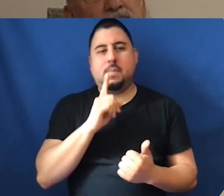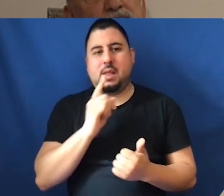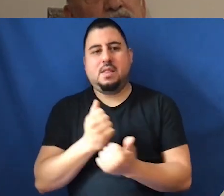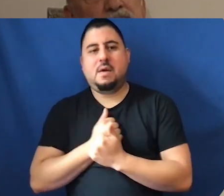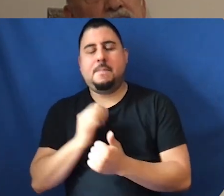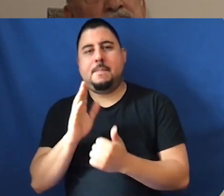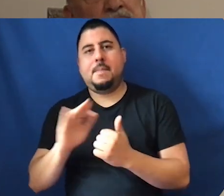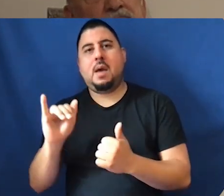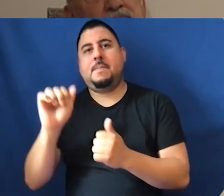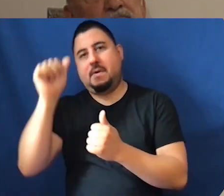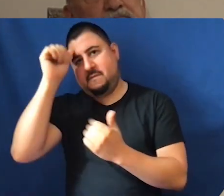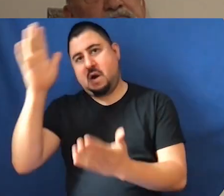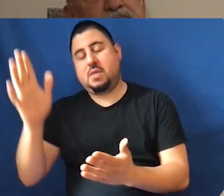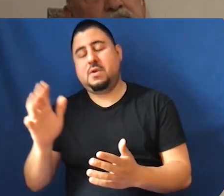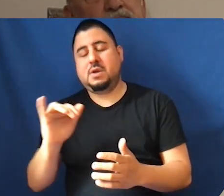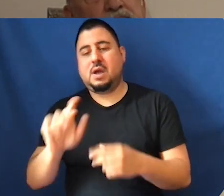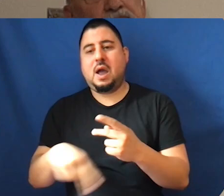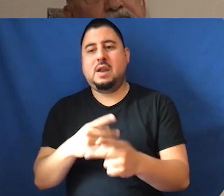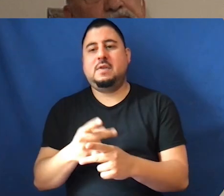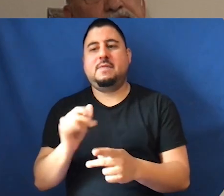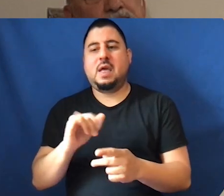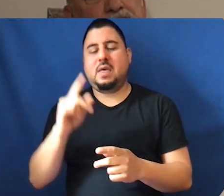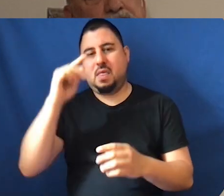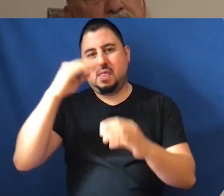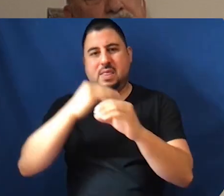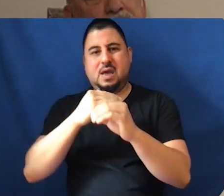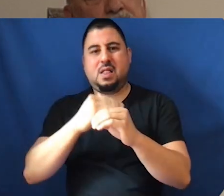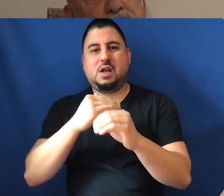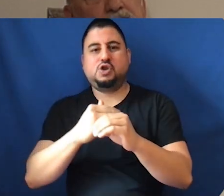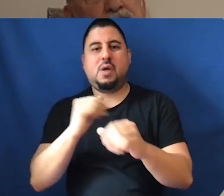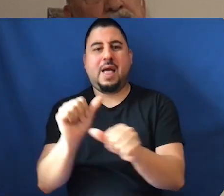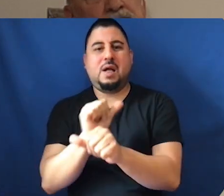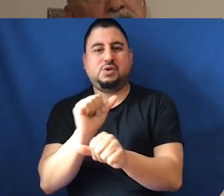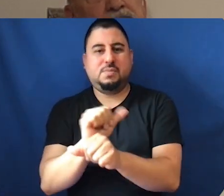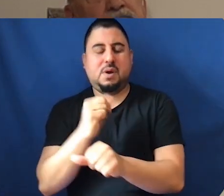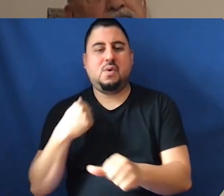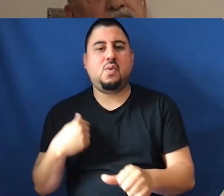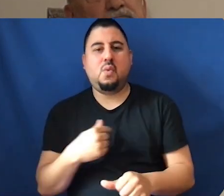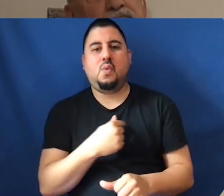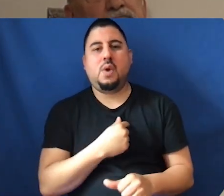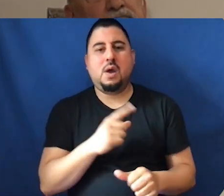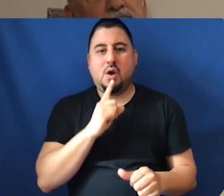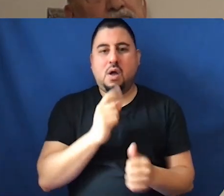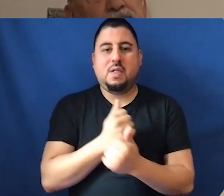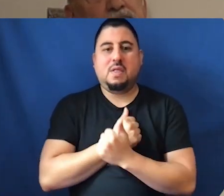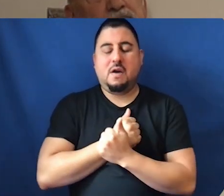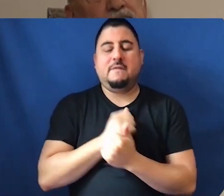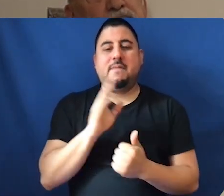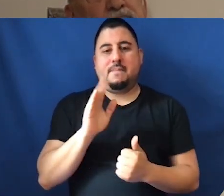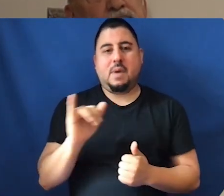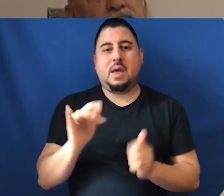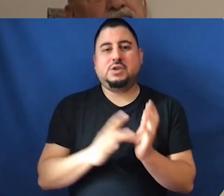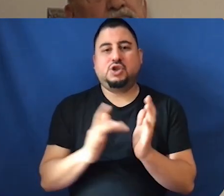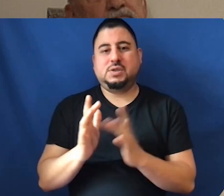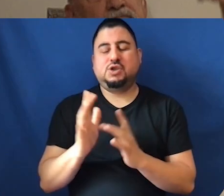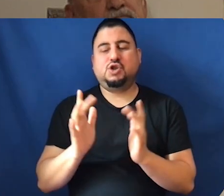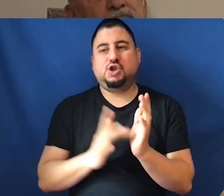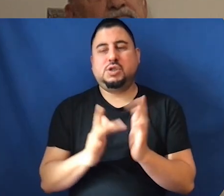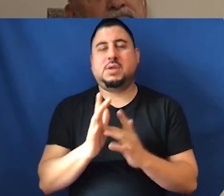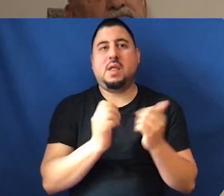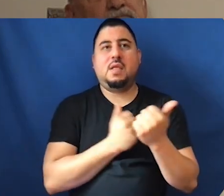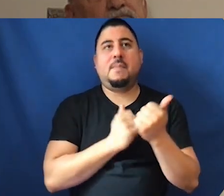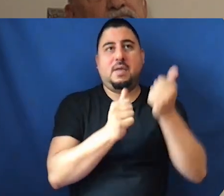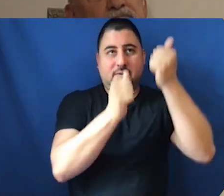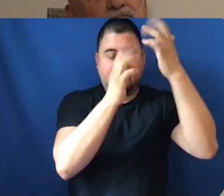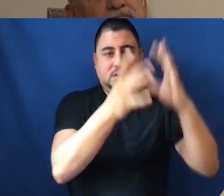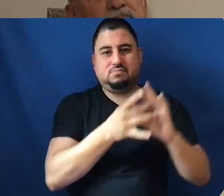by my Father. See, it's kind of like, I call it theological algebra, right? We are loved by our Jesus. Jesus is loved by the Father.